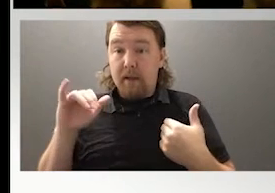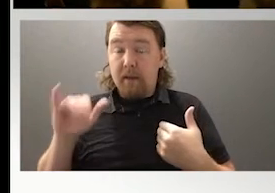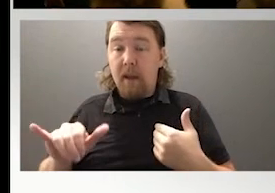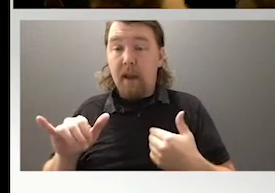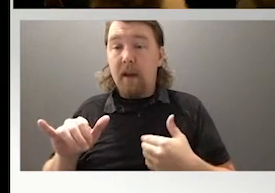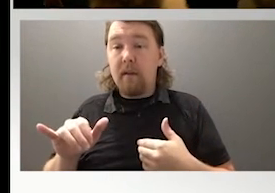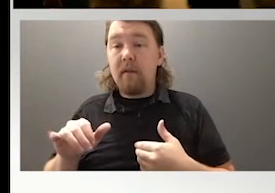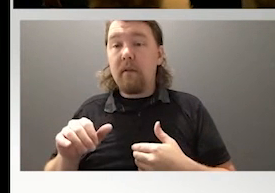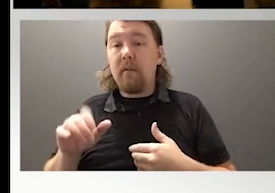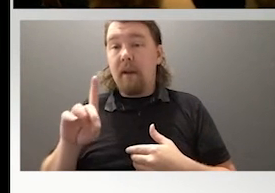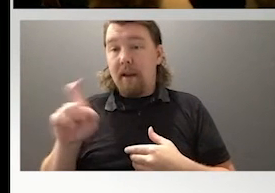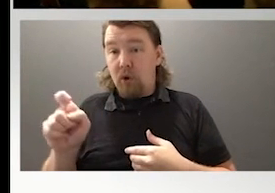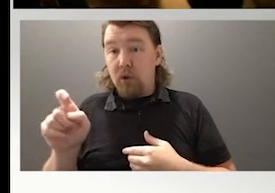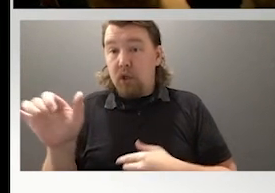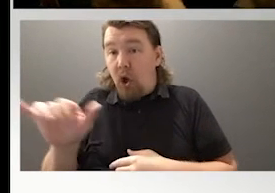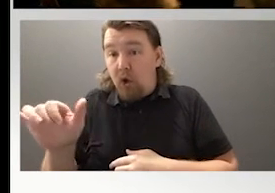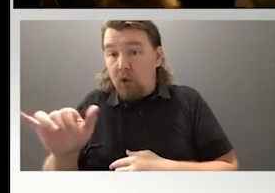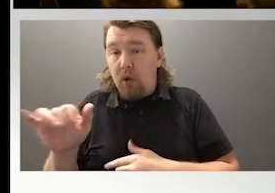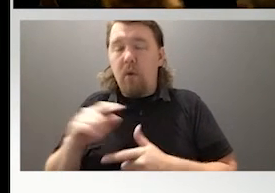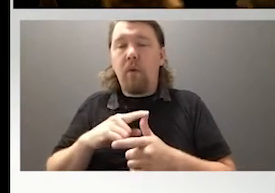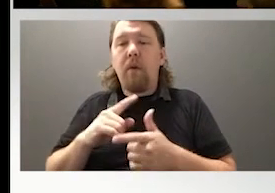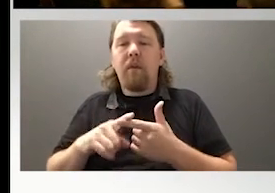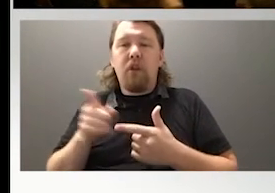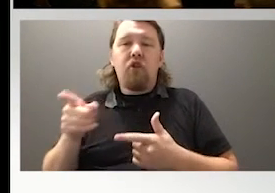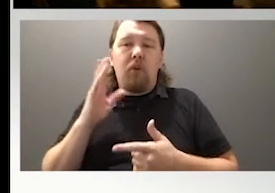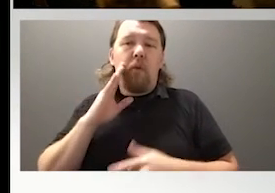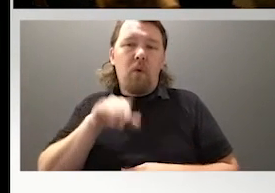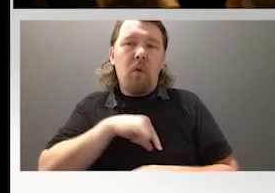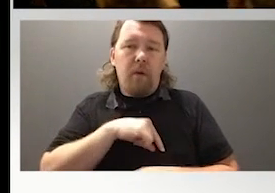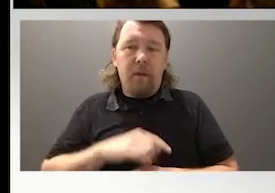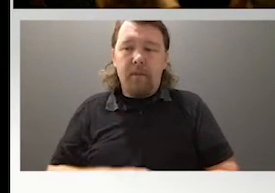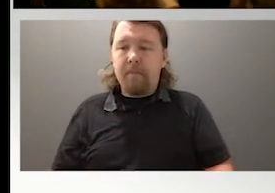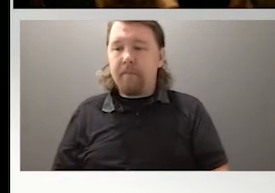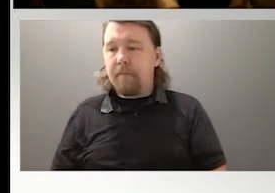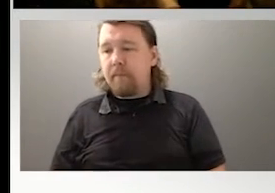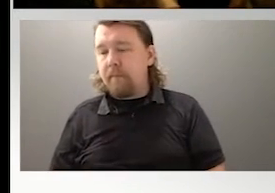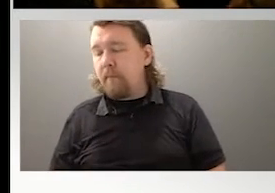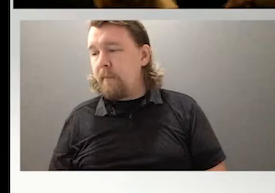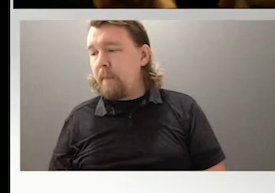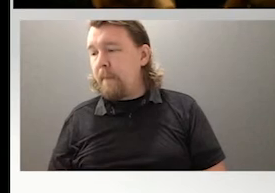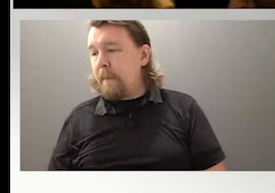intellectual disability, then she would be eligible.